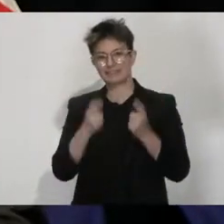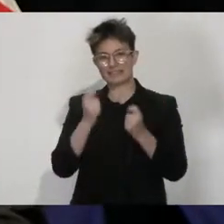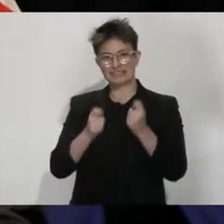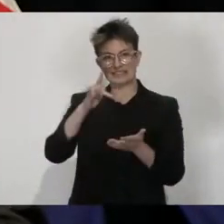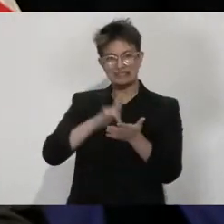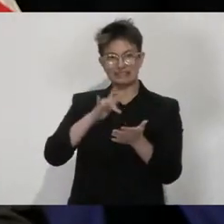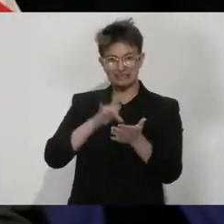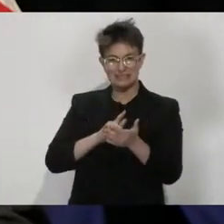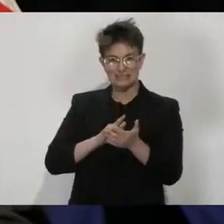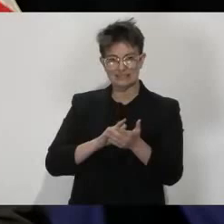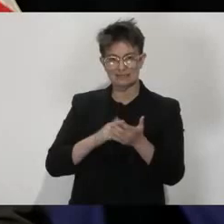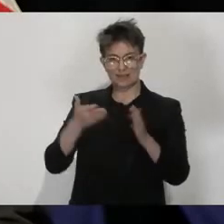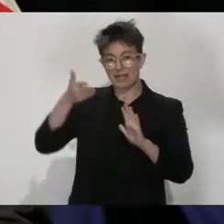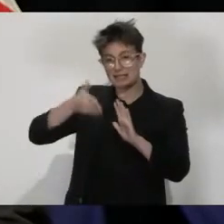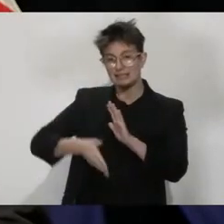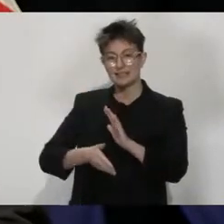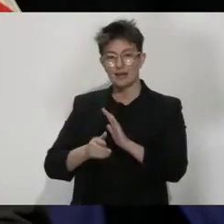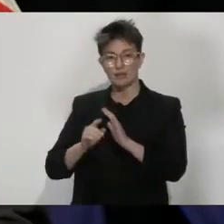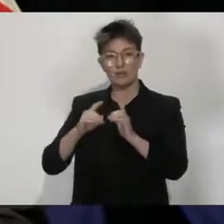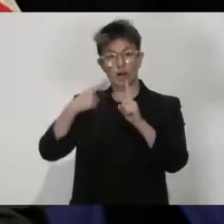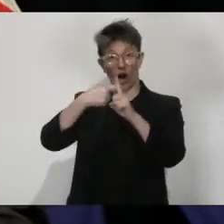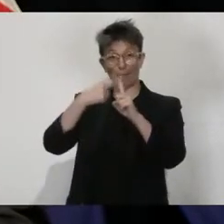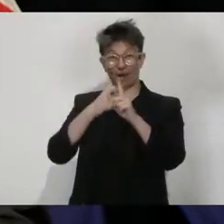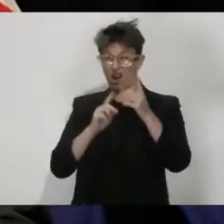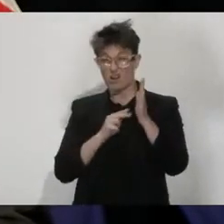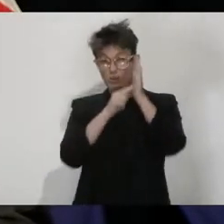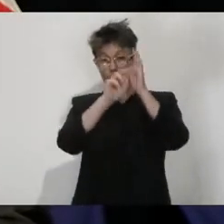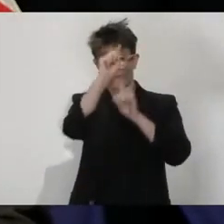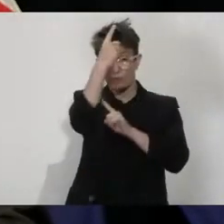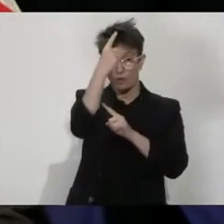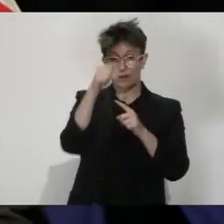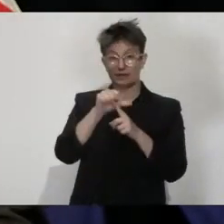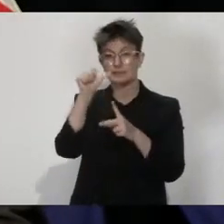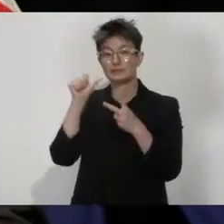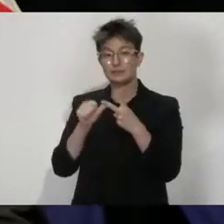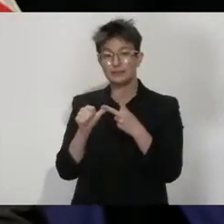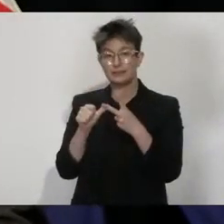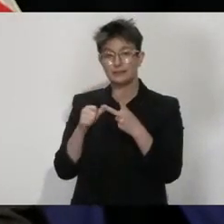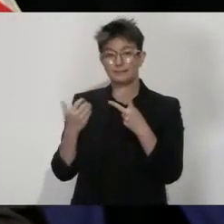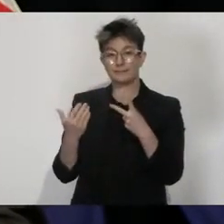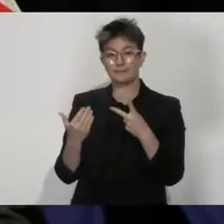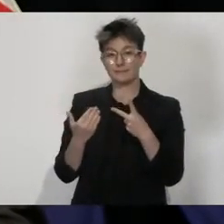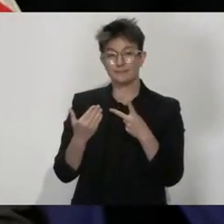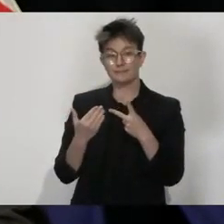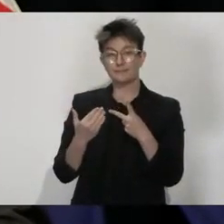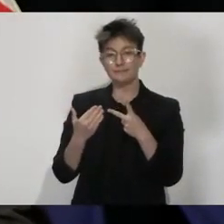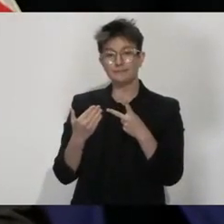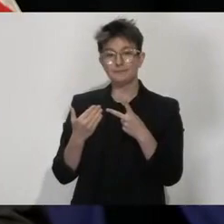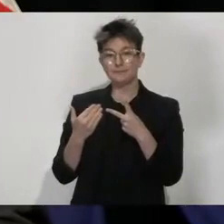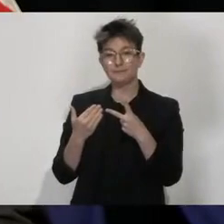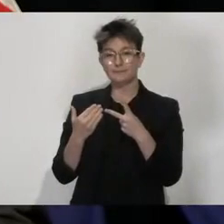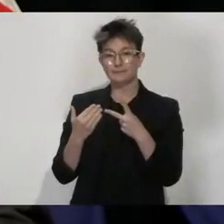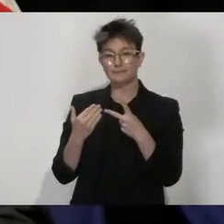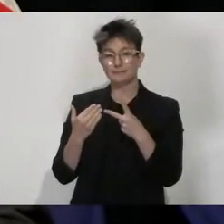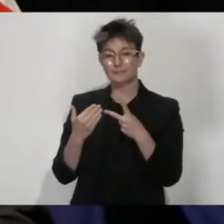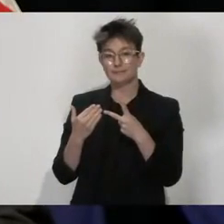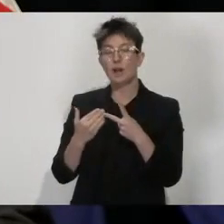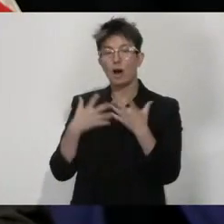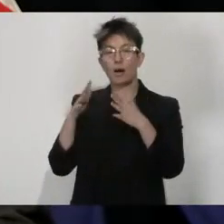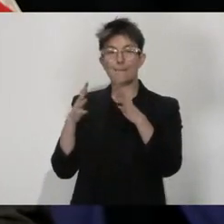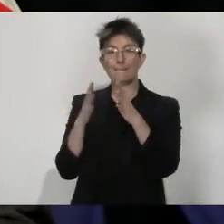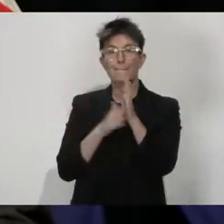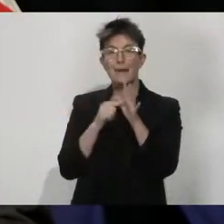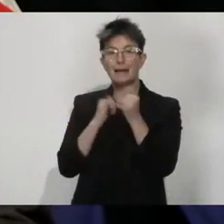Methodist Church in Mangere, the Mangere East Hawks Rugby League Club, the Tupu Youth Library in Otara, Randwick Park